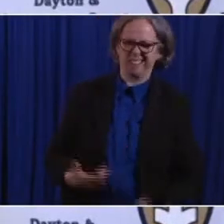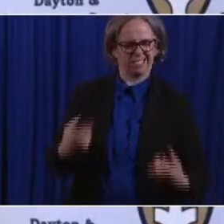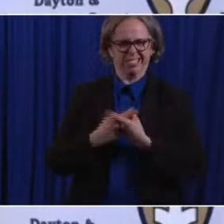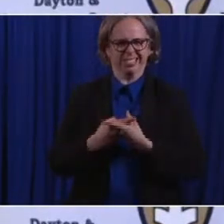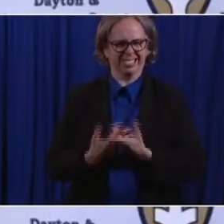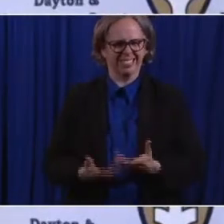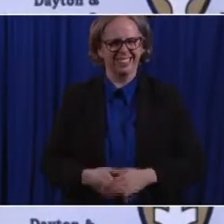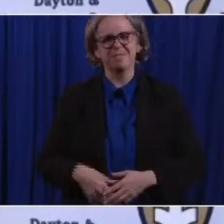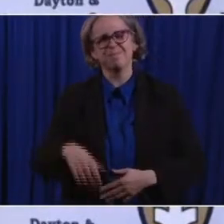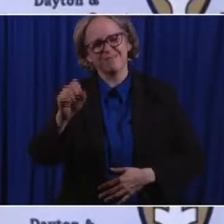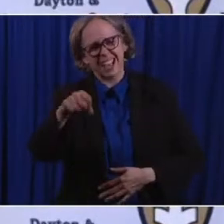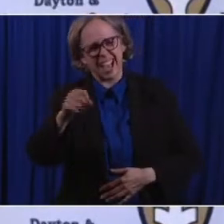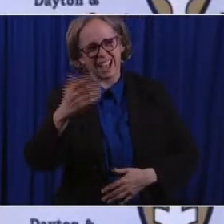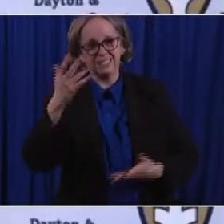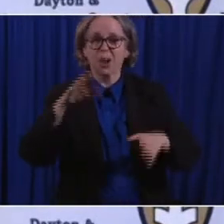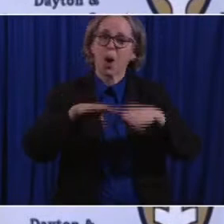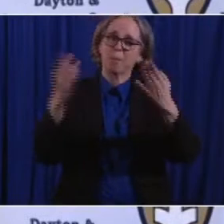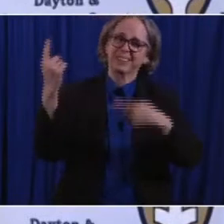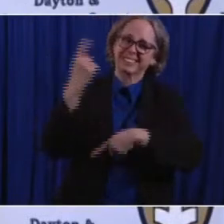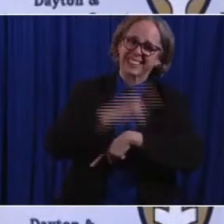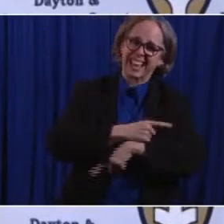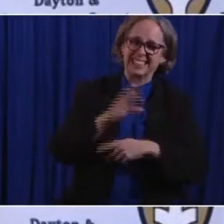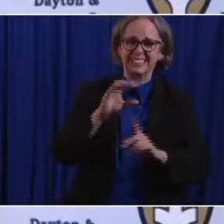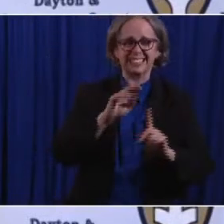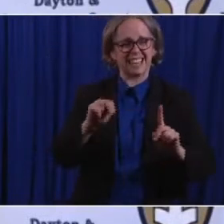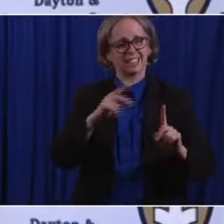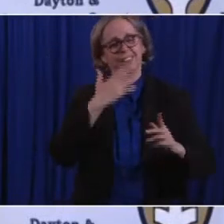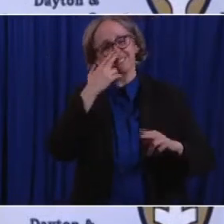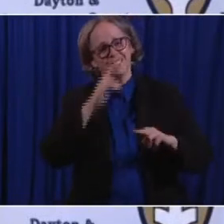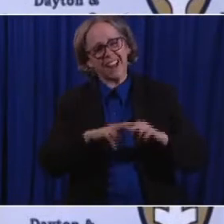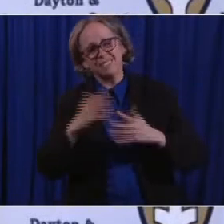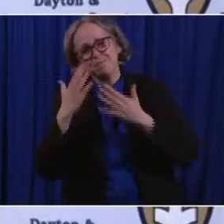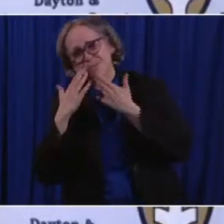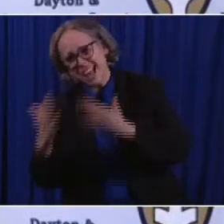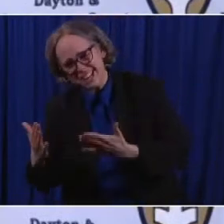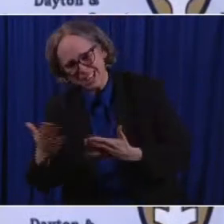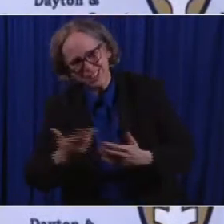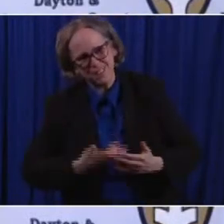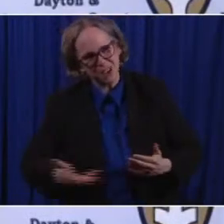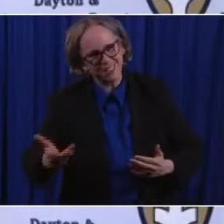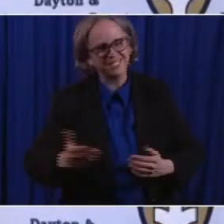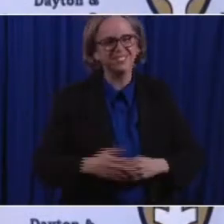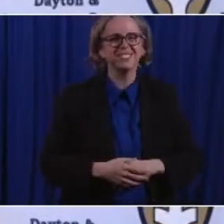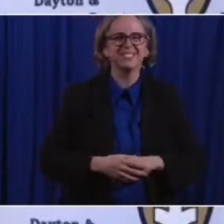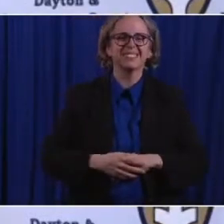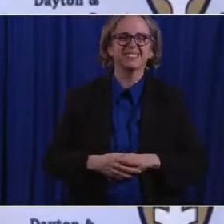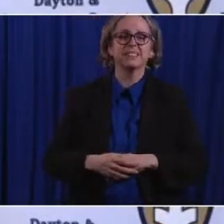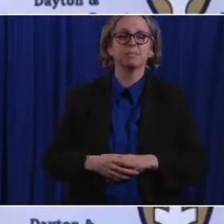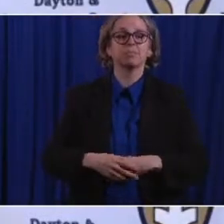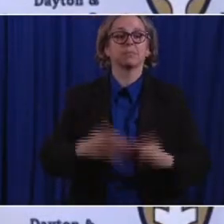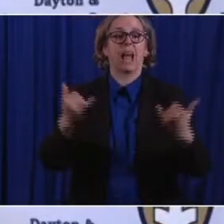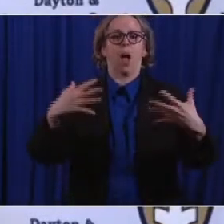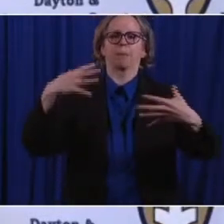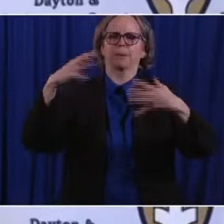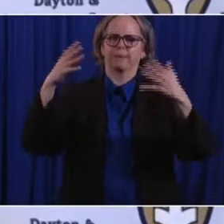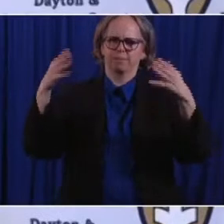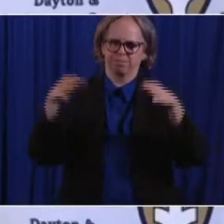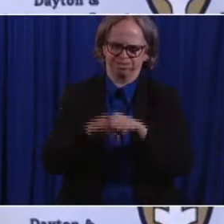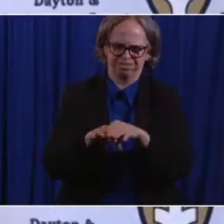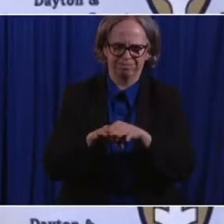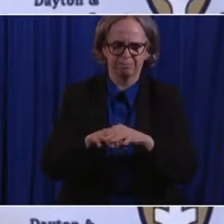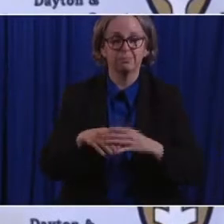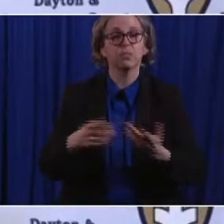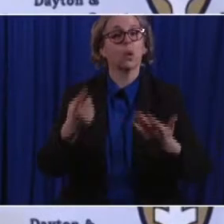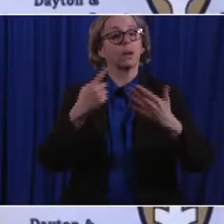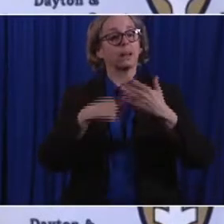which is always a great thing. Thank you very much. So let me conclude, next week is National Public Health Week.